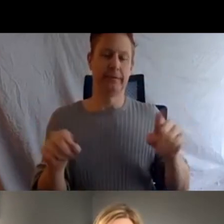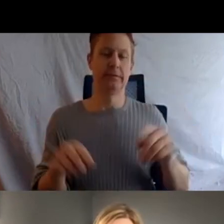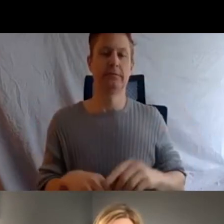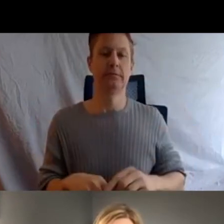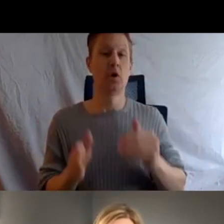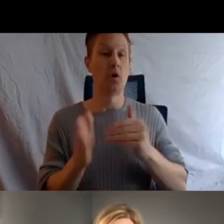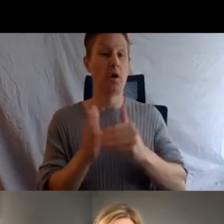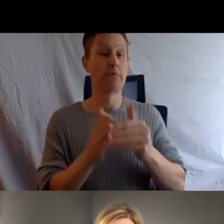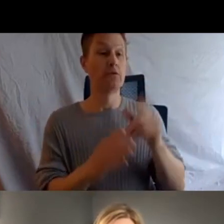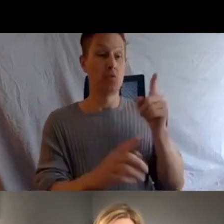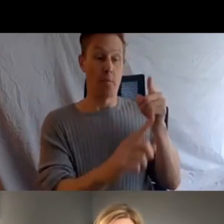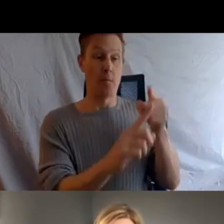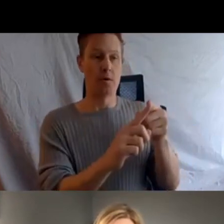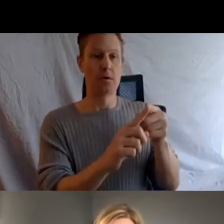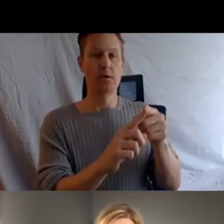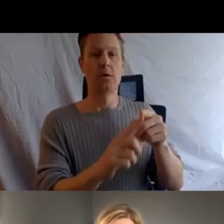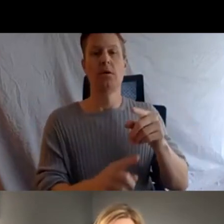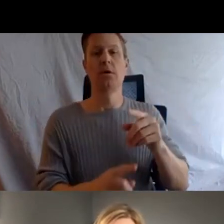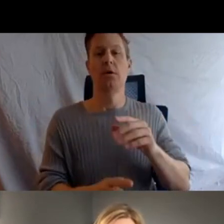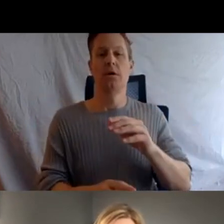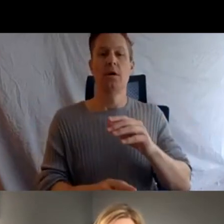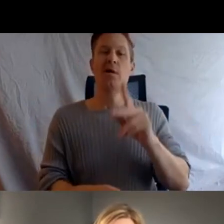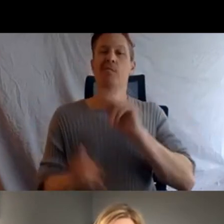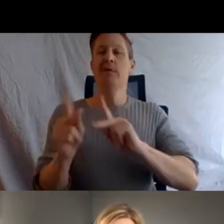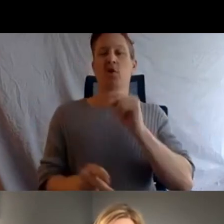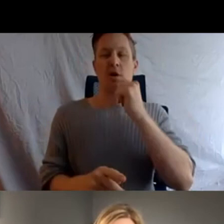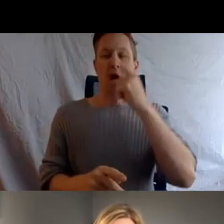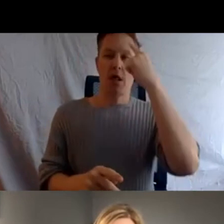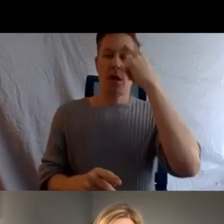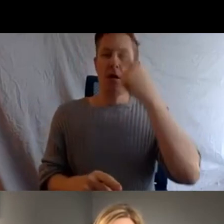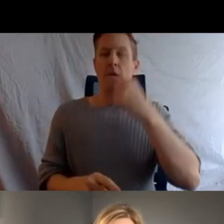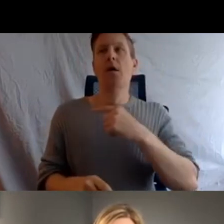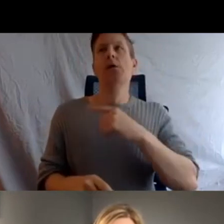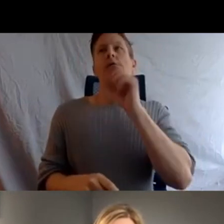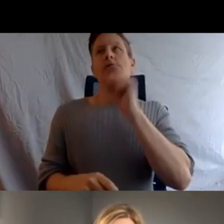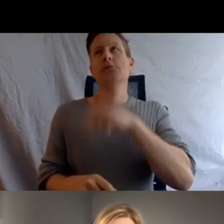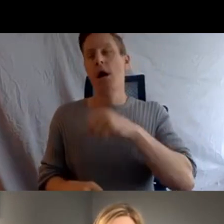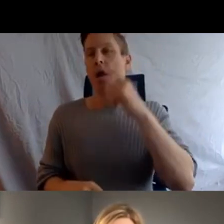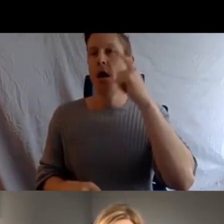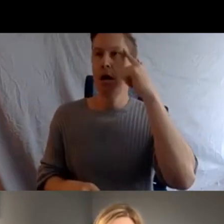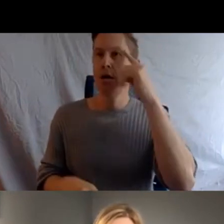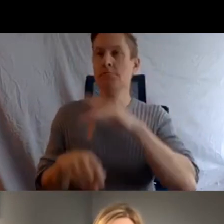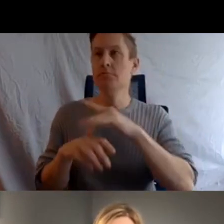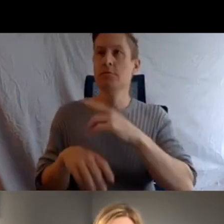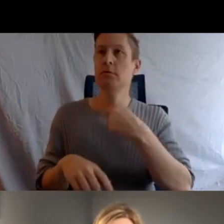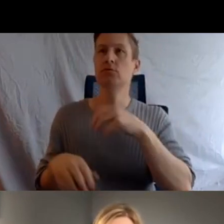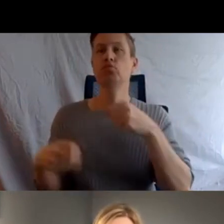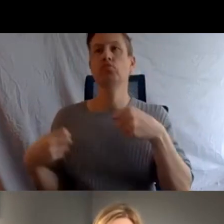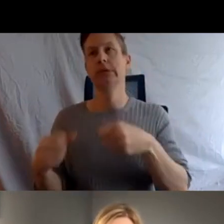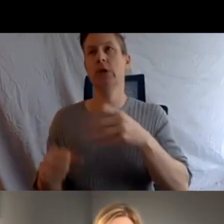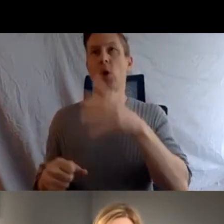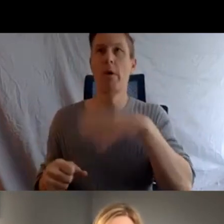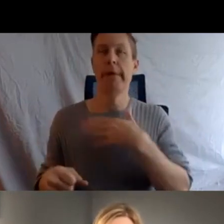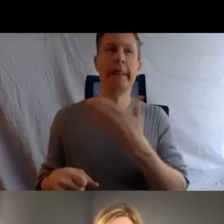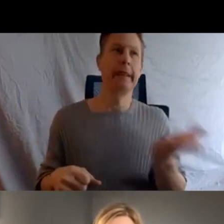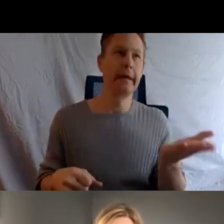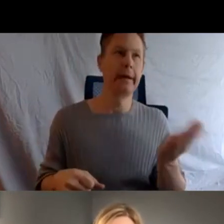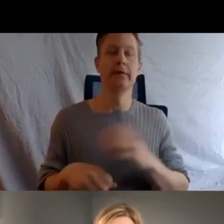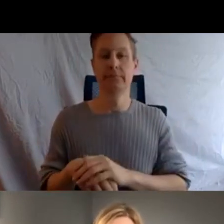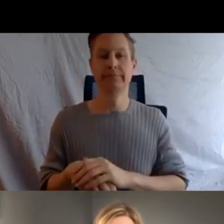point, they don't think of it that way. Oftentimes it is, oh, the wheelchair user here or the woman in a wheelchair there. And it's